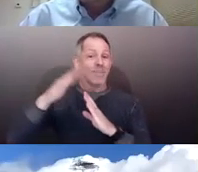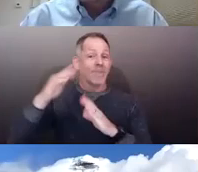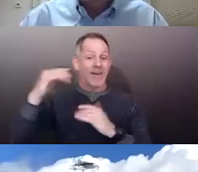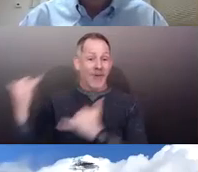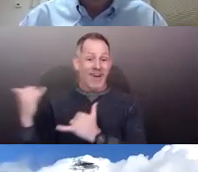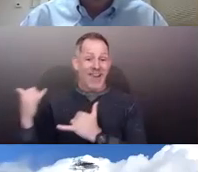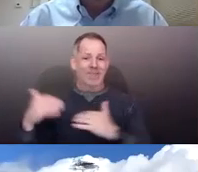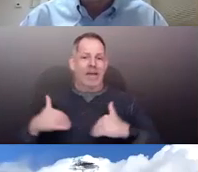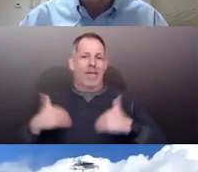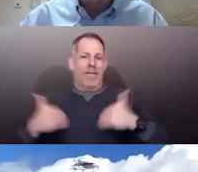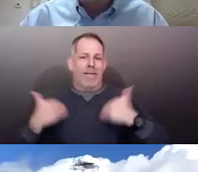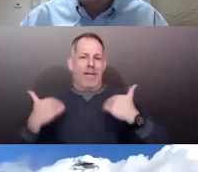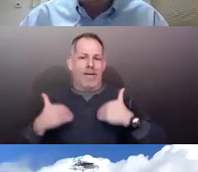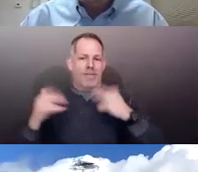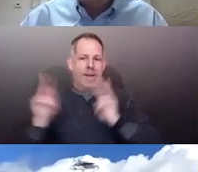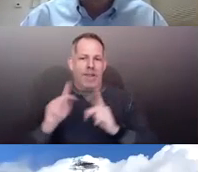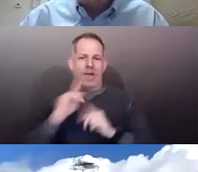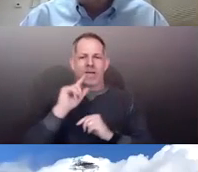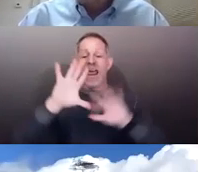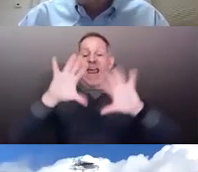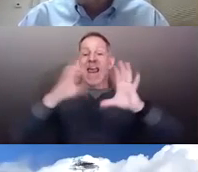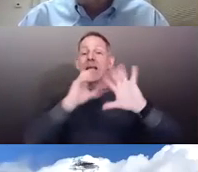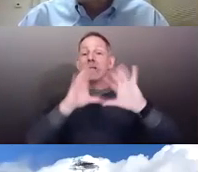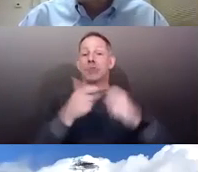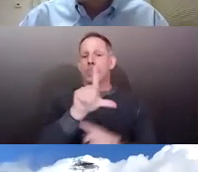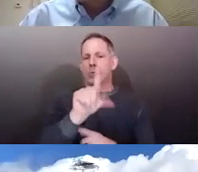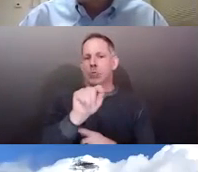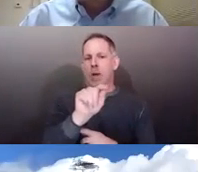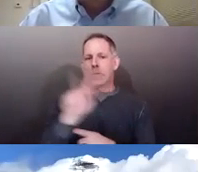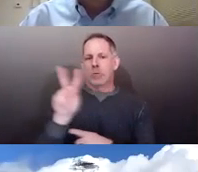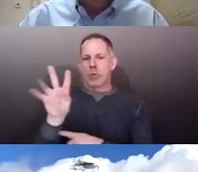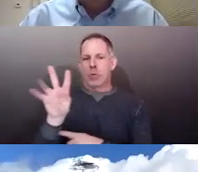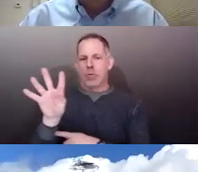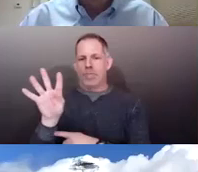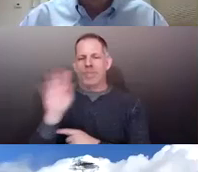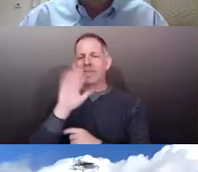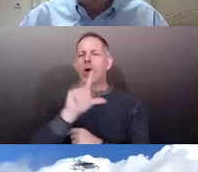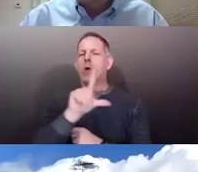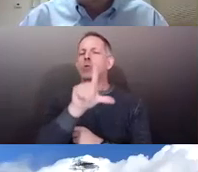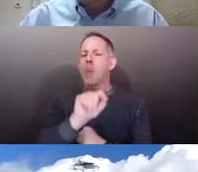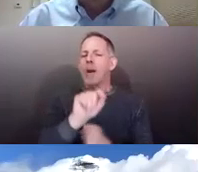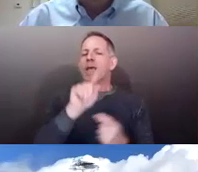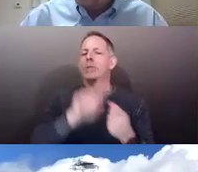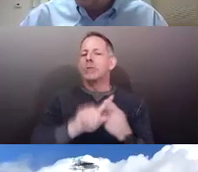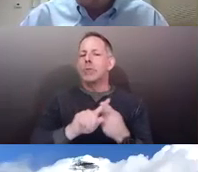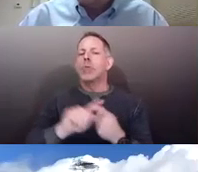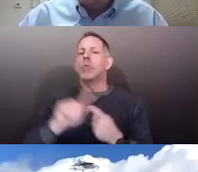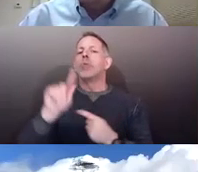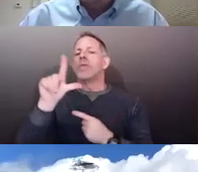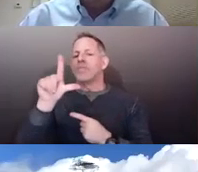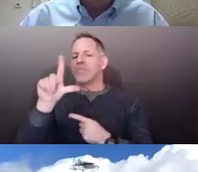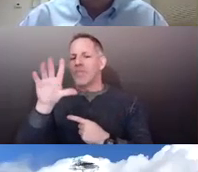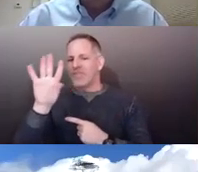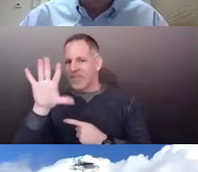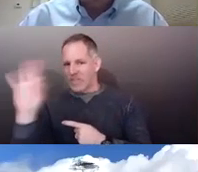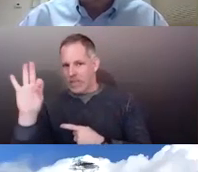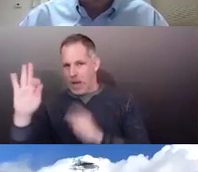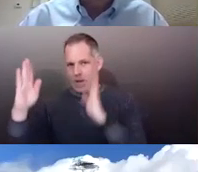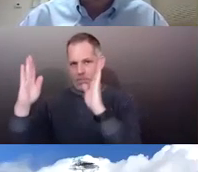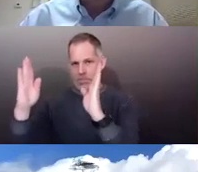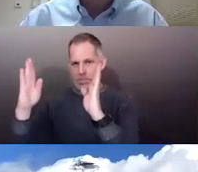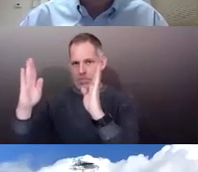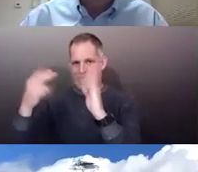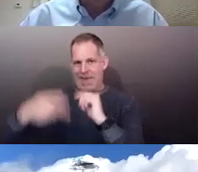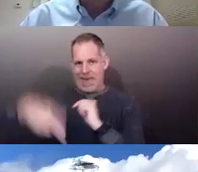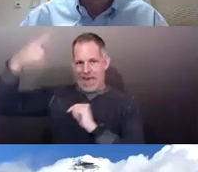49, 20 through 59, excuse me. And they account for the majority of cases and the majority of the increase